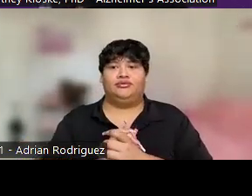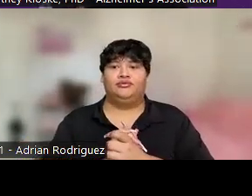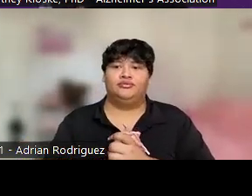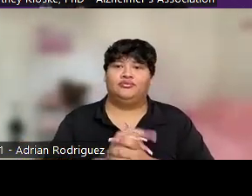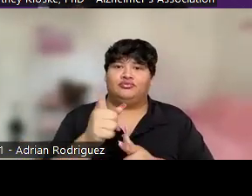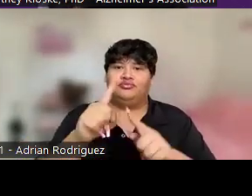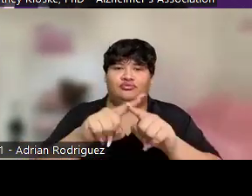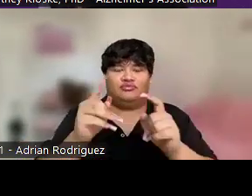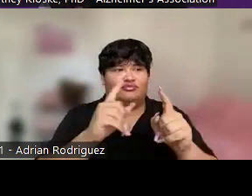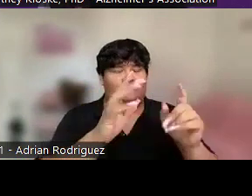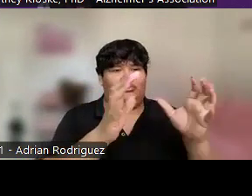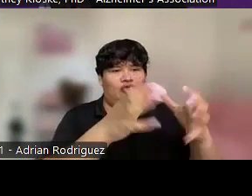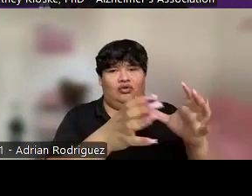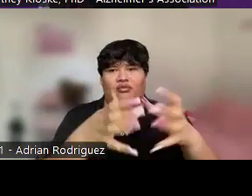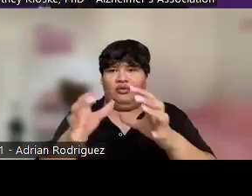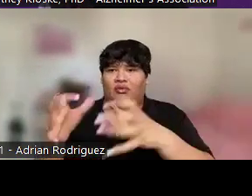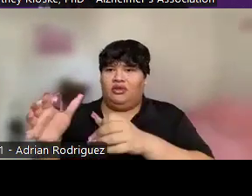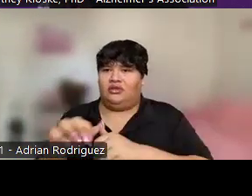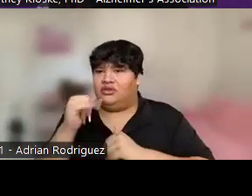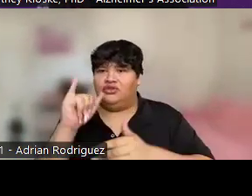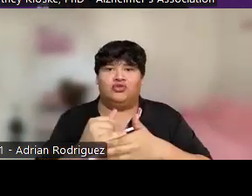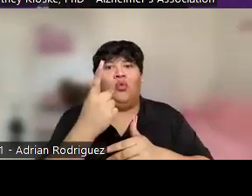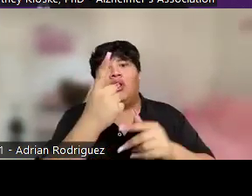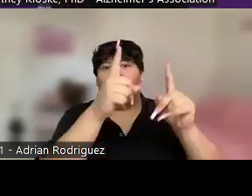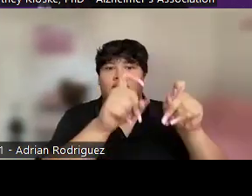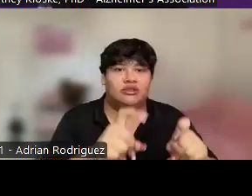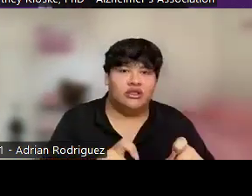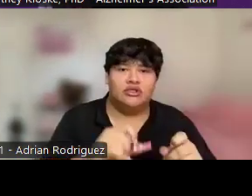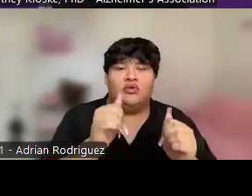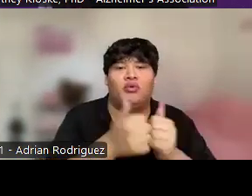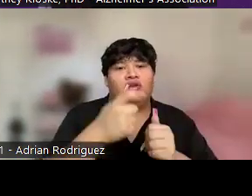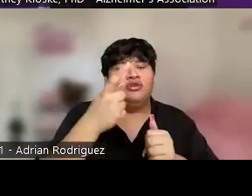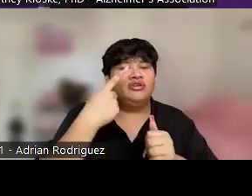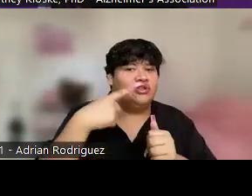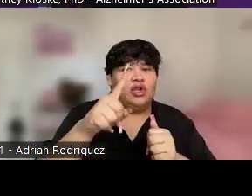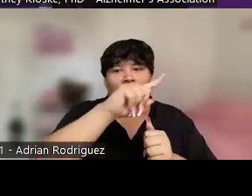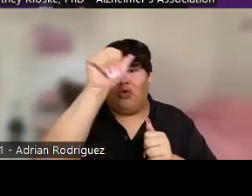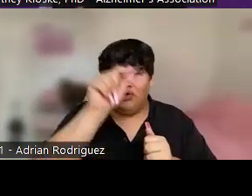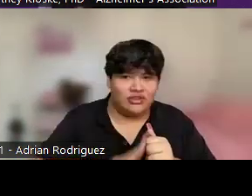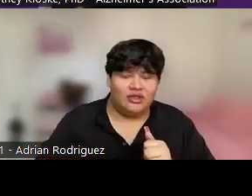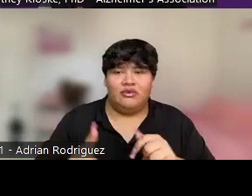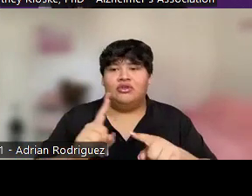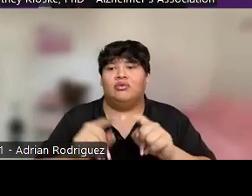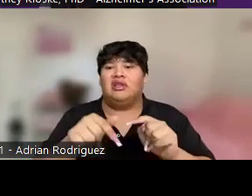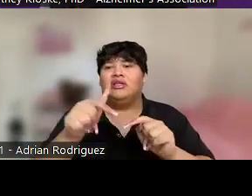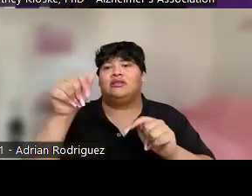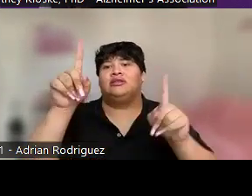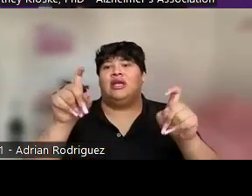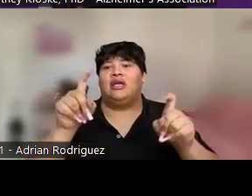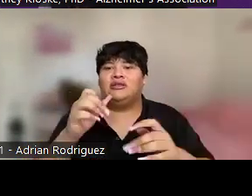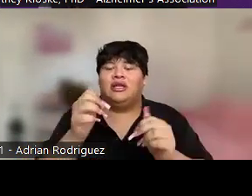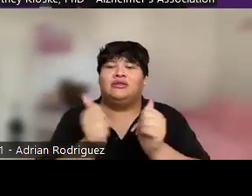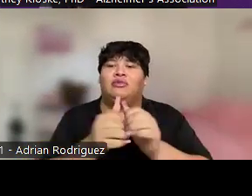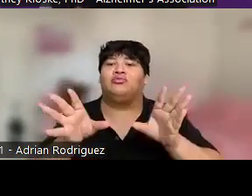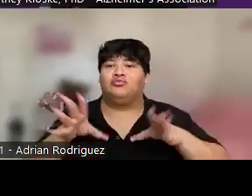other tests, knowing again that there's not one singular test to diagnose Alzheimer's disease, but that this test has been approved